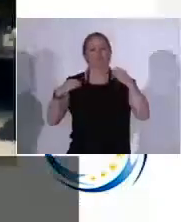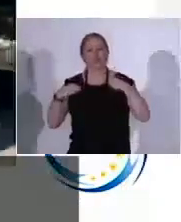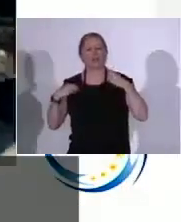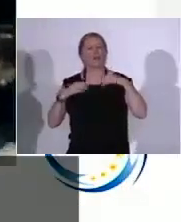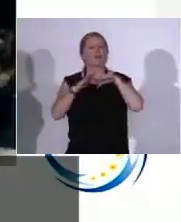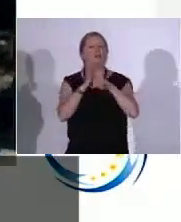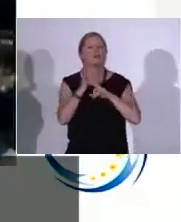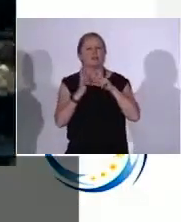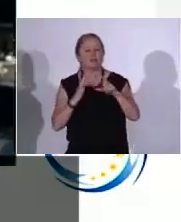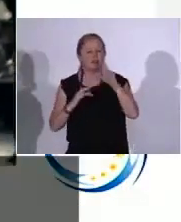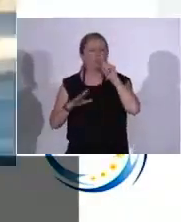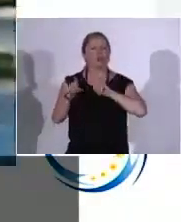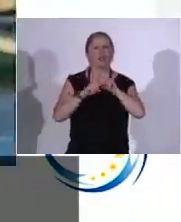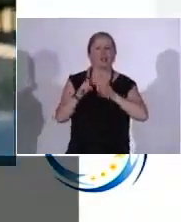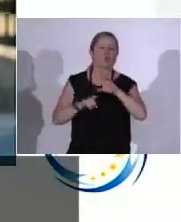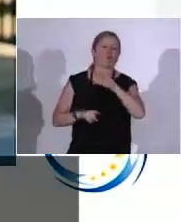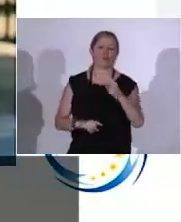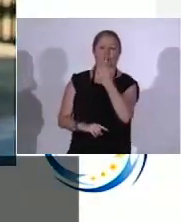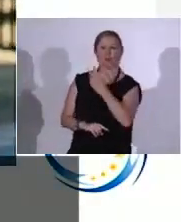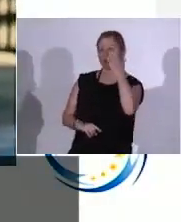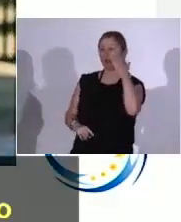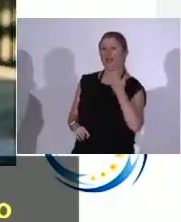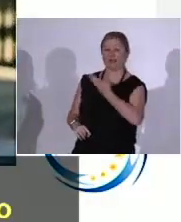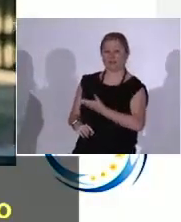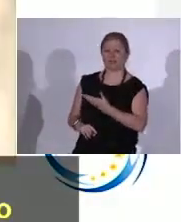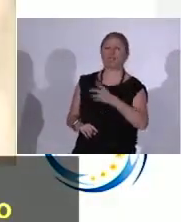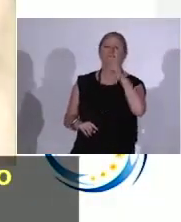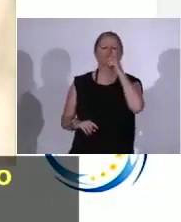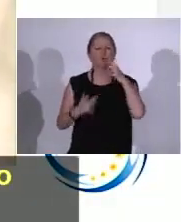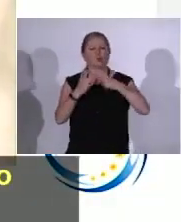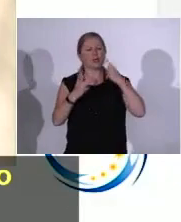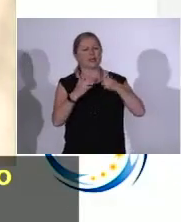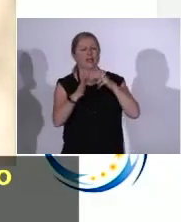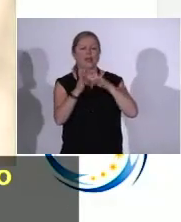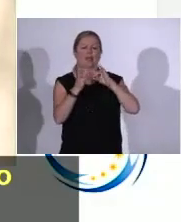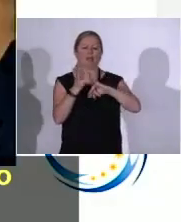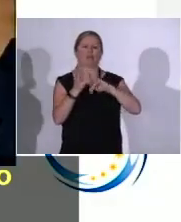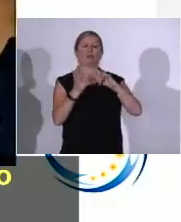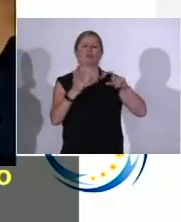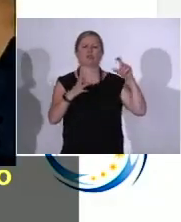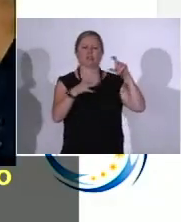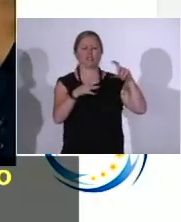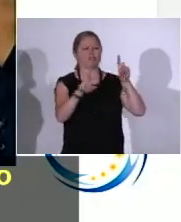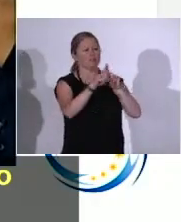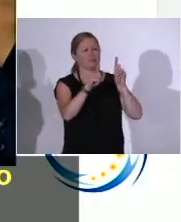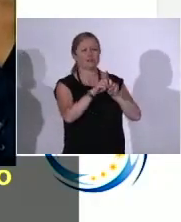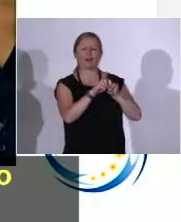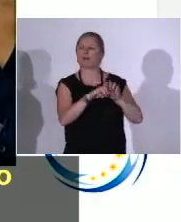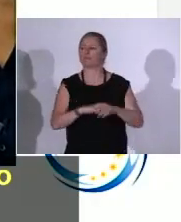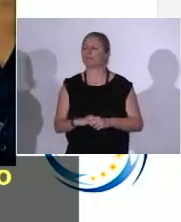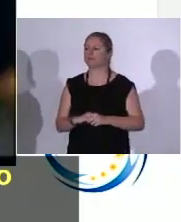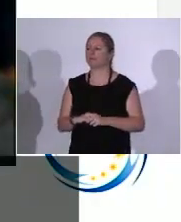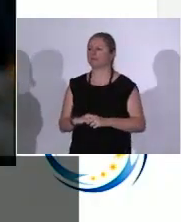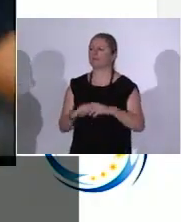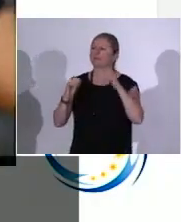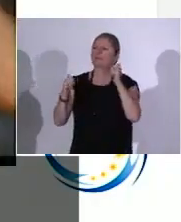actually learn from these two ladies and get other associations on board to do the same thing. It's like an absolute joy to come and be a